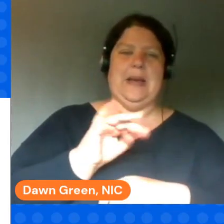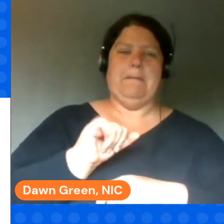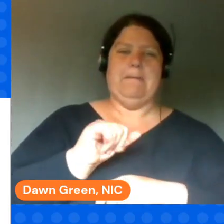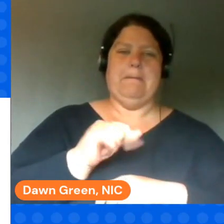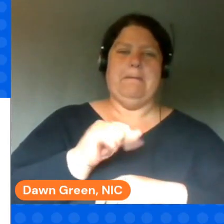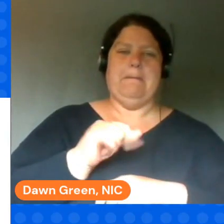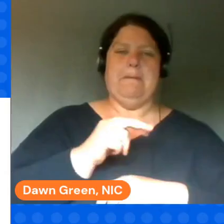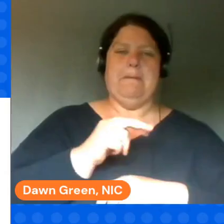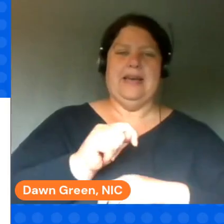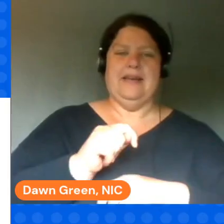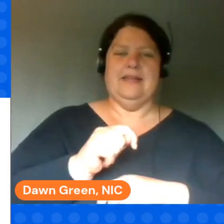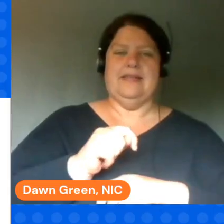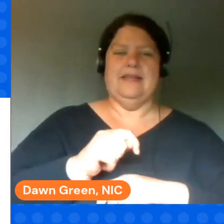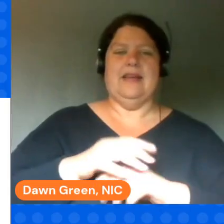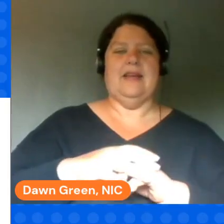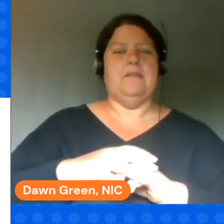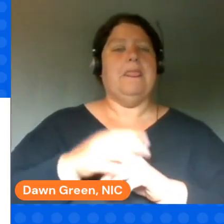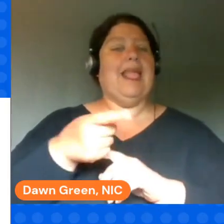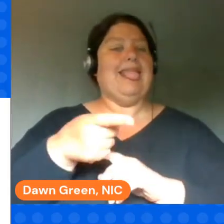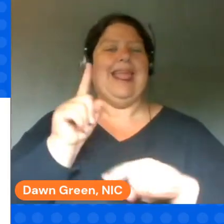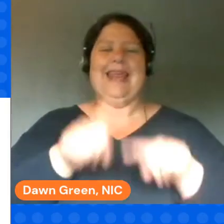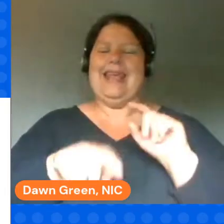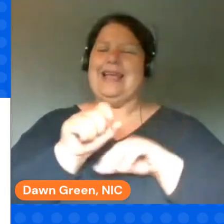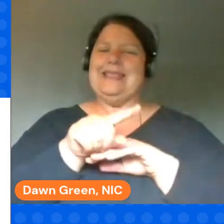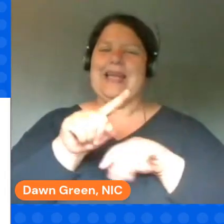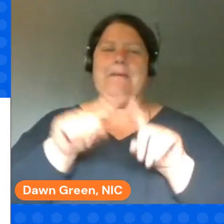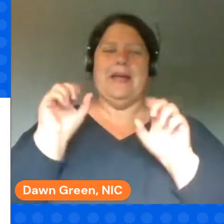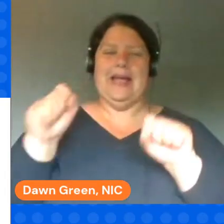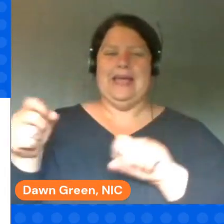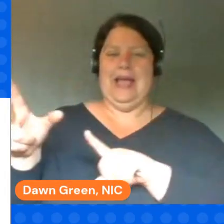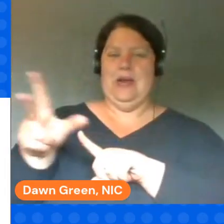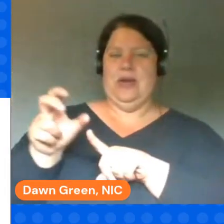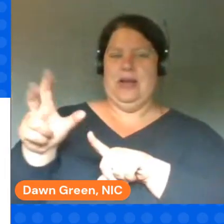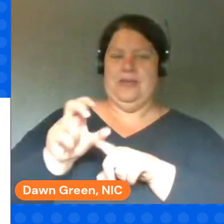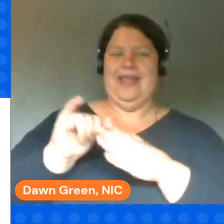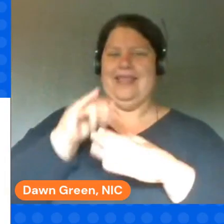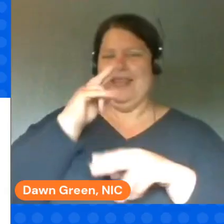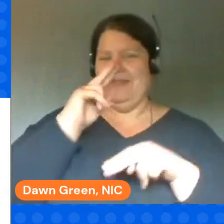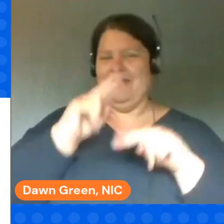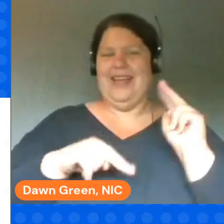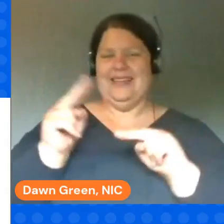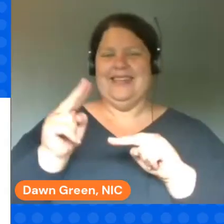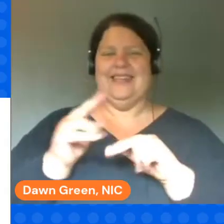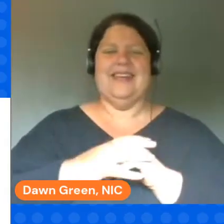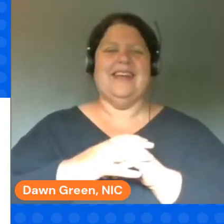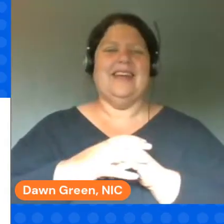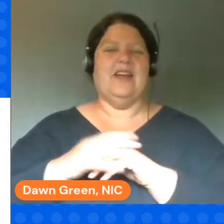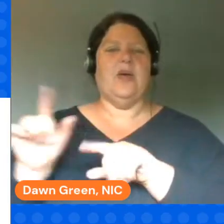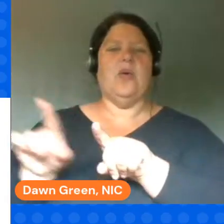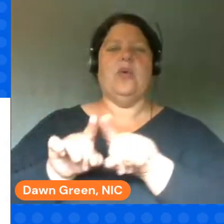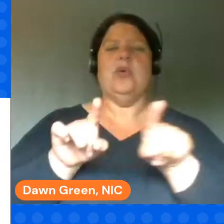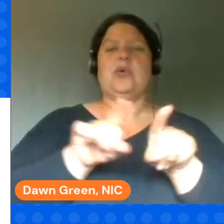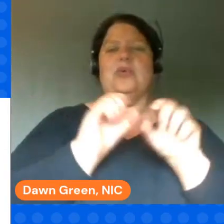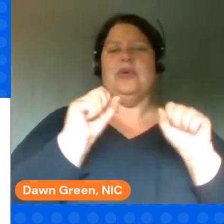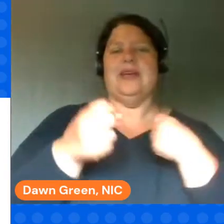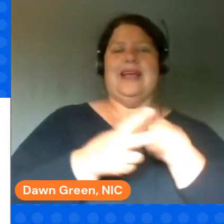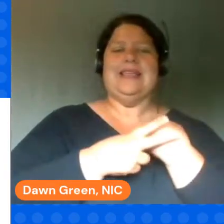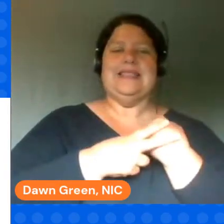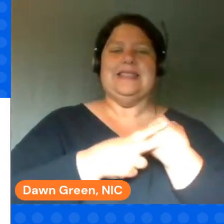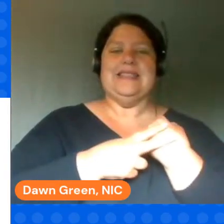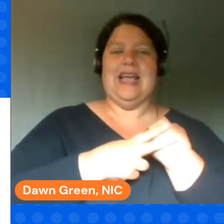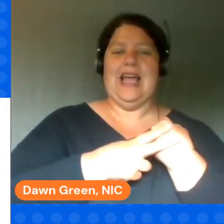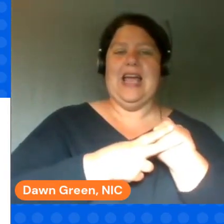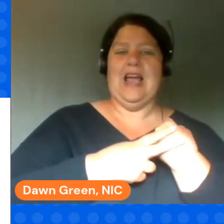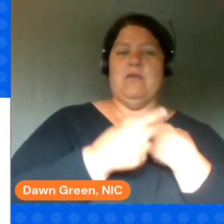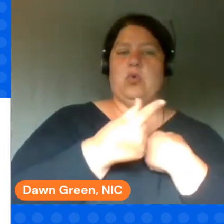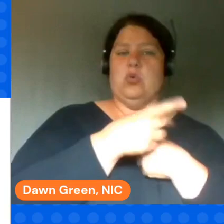Chromebooks can't send beams, but they can receive beams, which is a lot of fun. Also on Chromebook, you can save to Google Drive or export